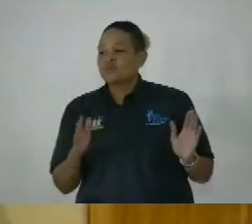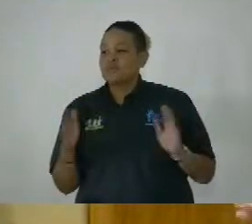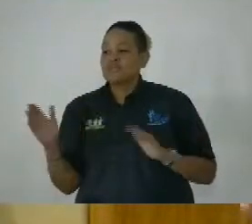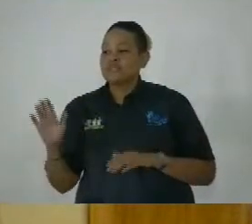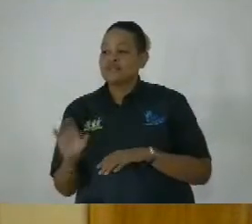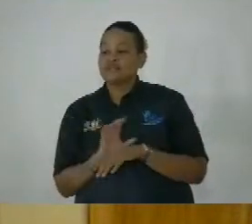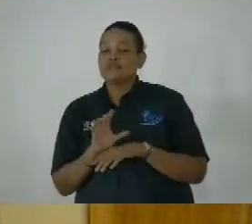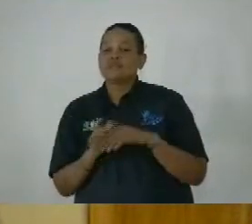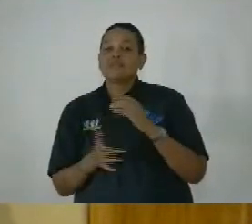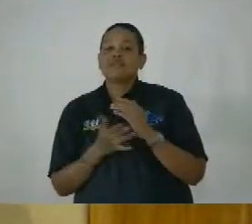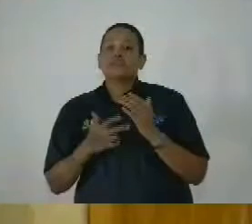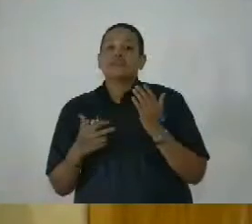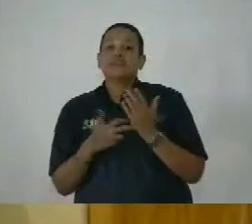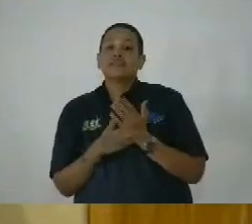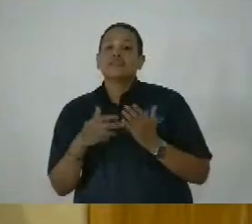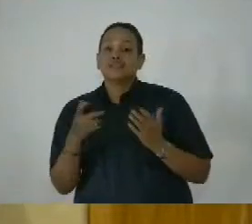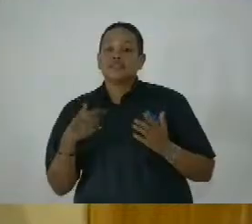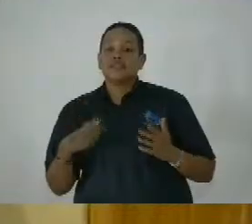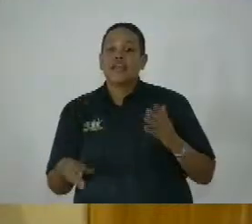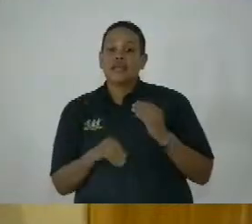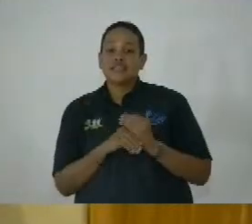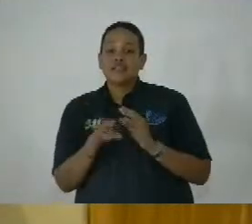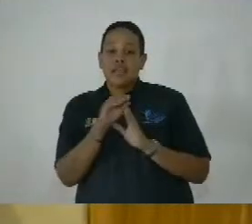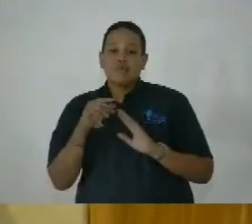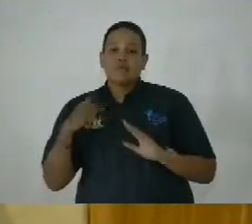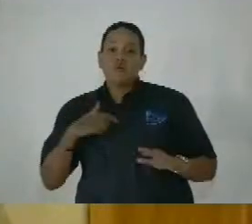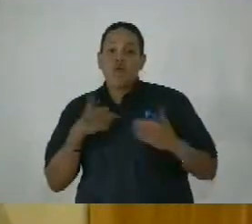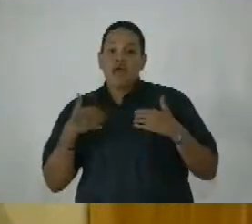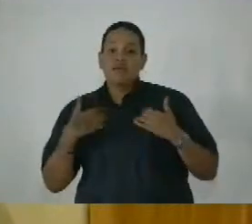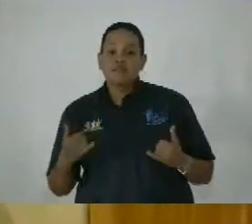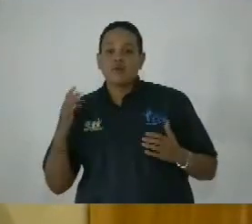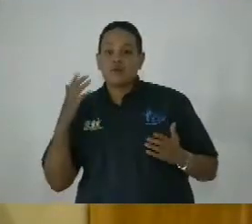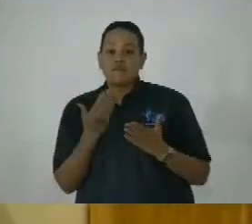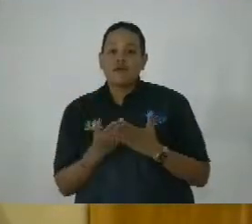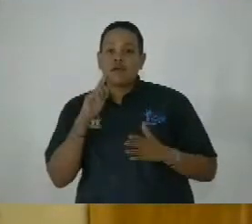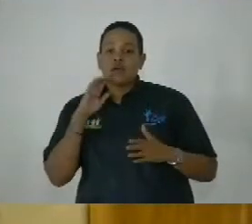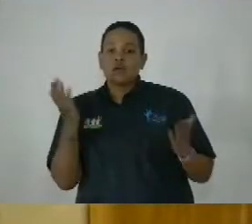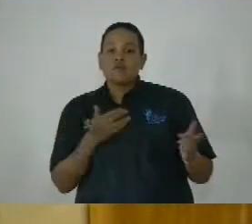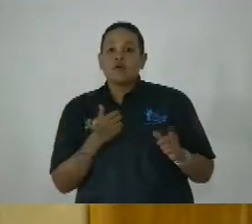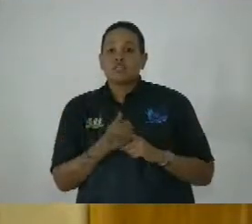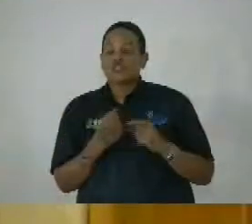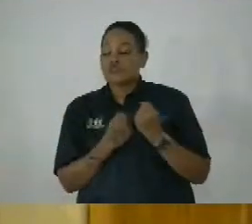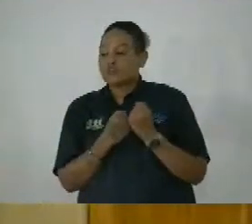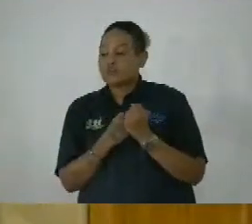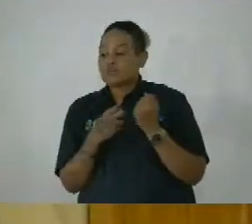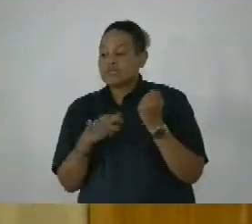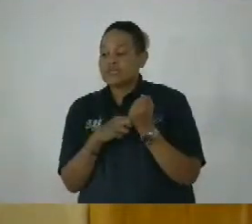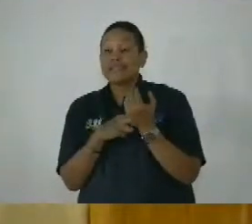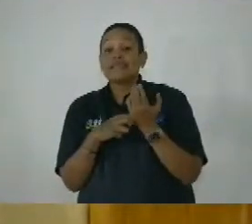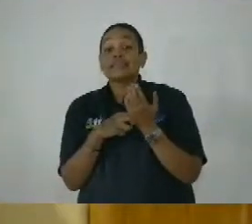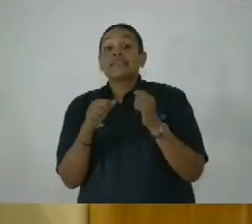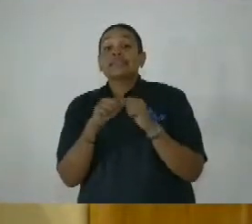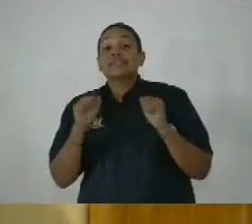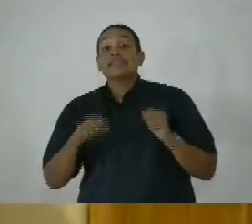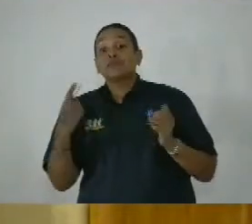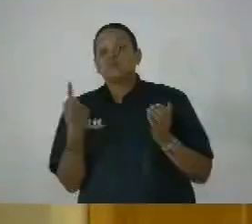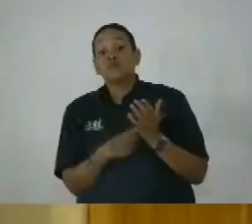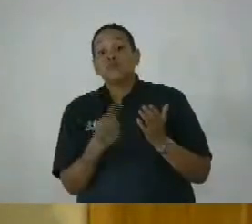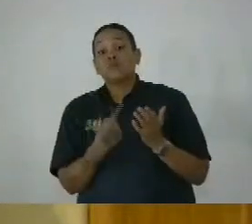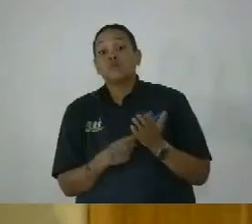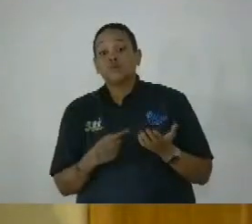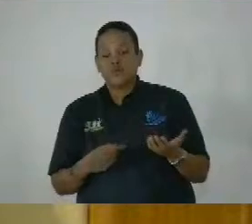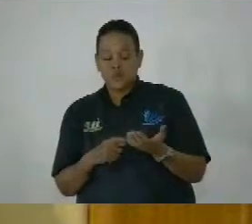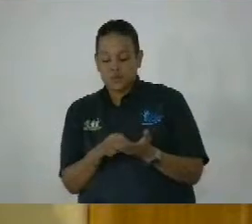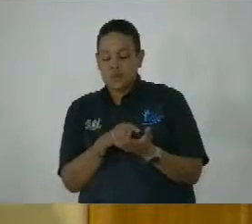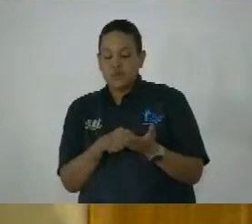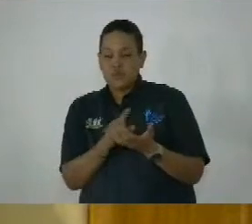ticketing. And in addition to the cameras, of course, we have in fact now brought the supporting for our ticketing system. 1,000 rugged handheld